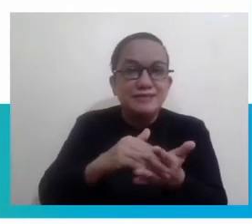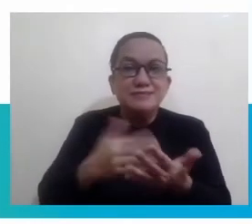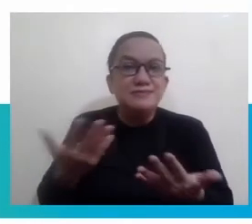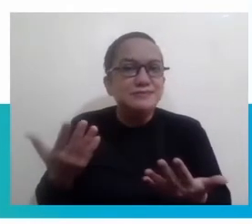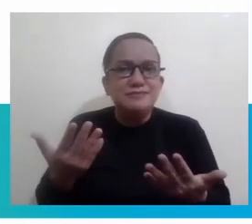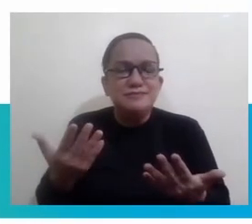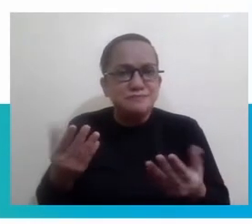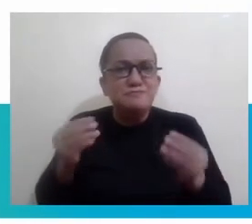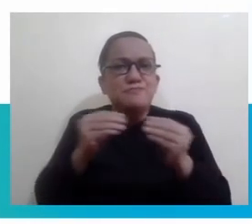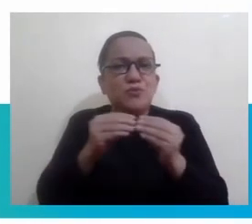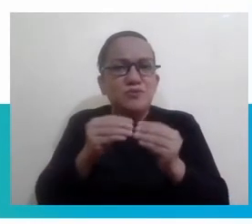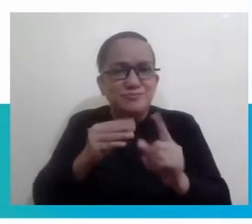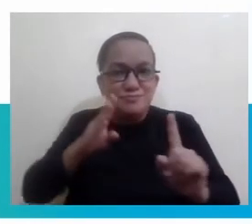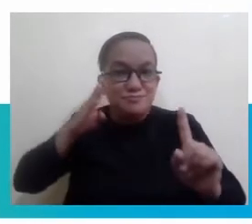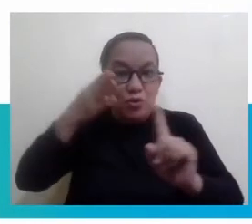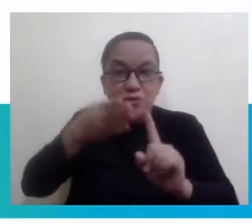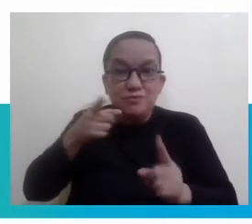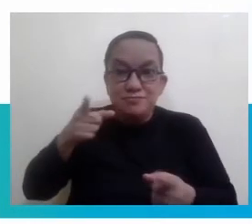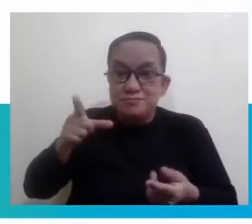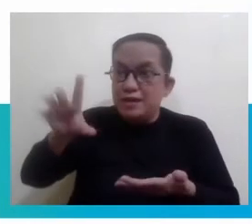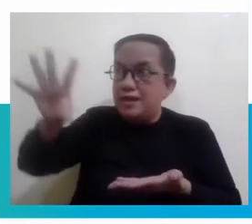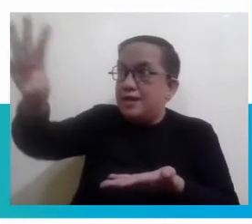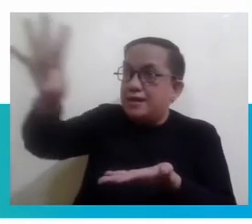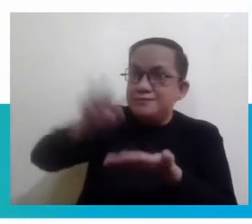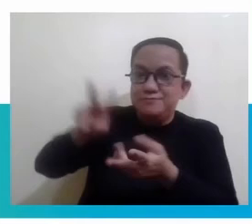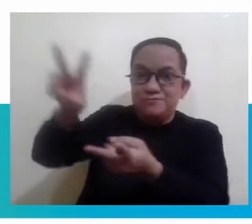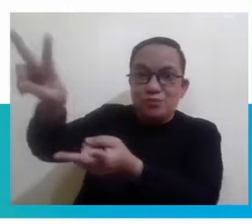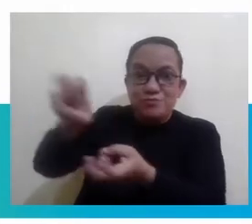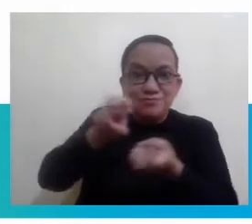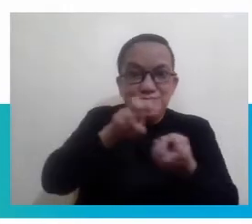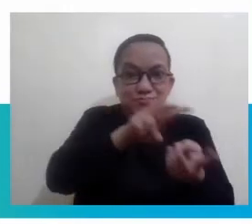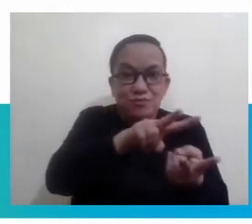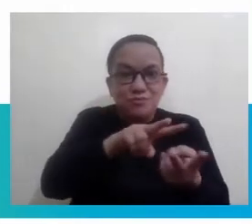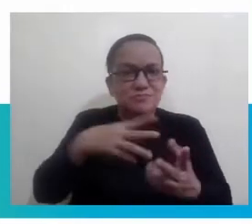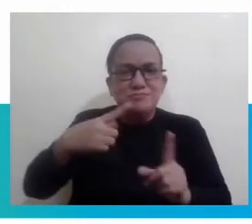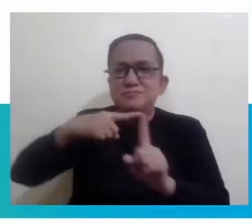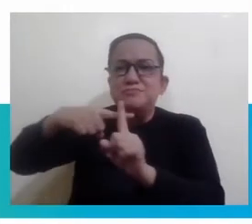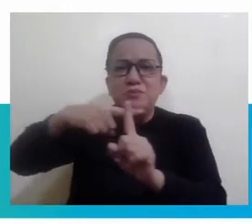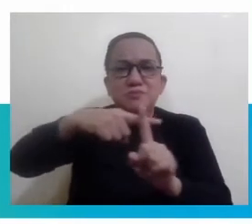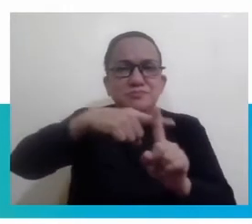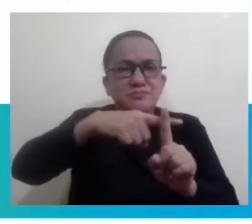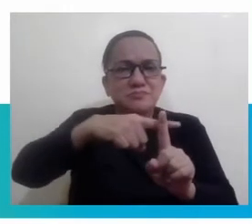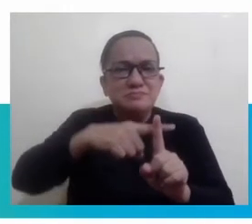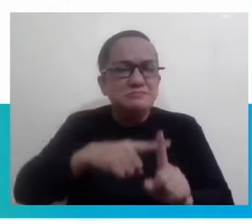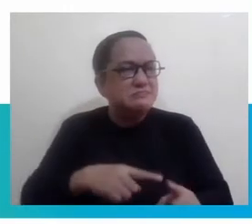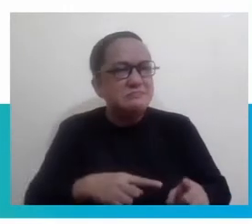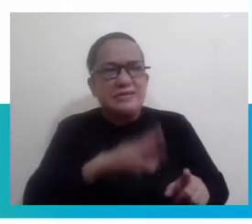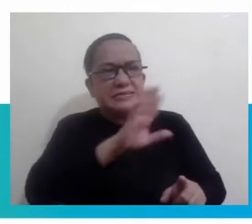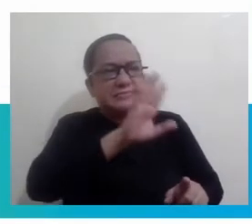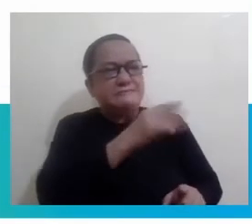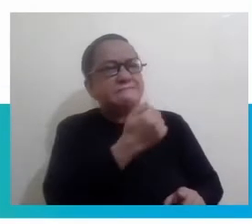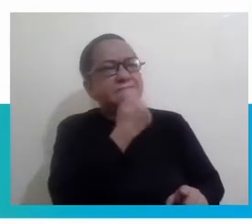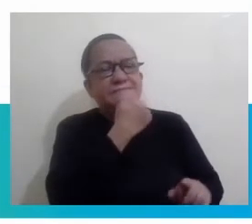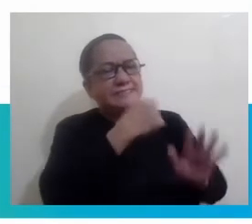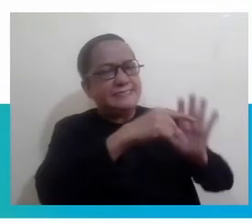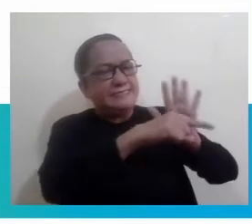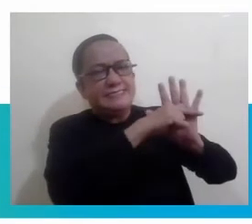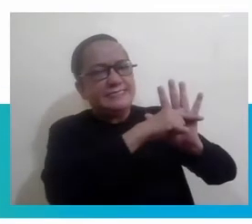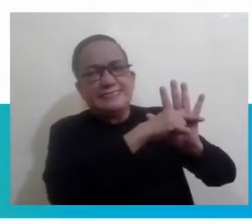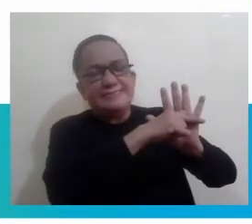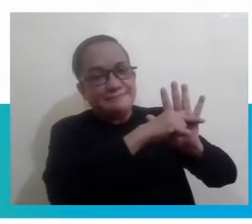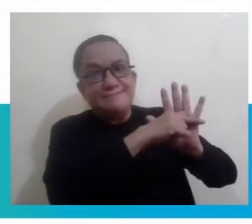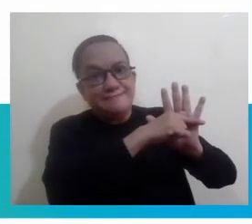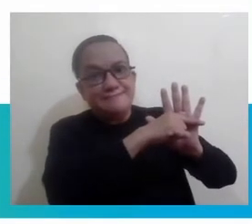the technological limitations with the Solomon Islands, Rinda, I don't know if Salome is next to you. Would she like